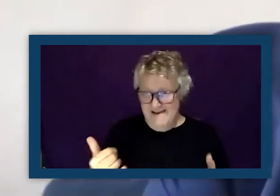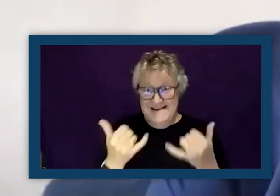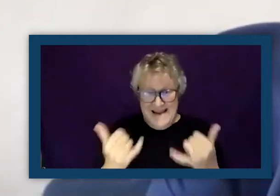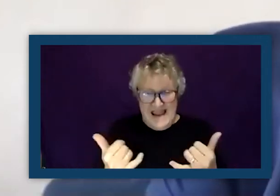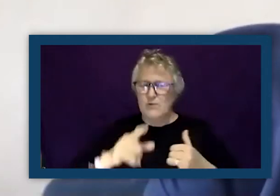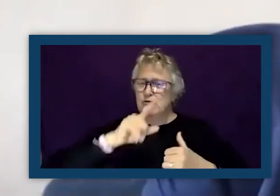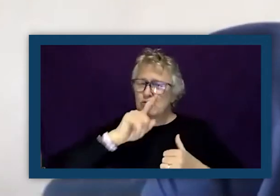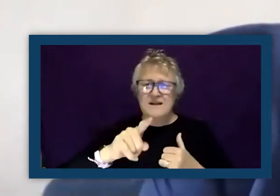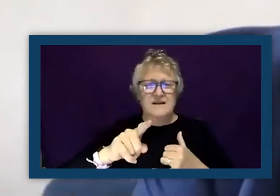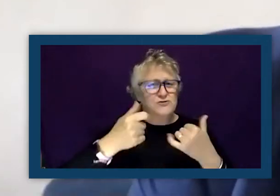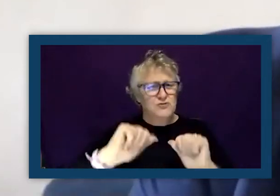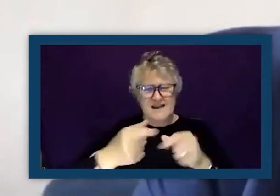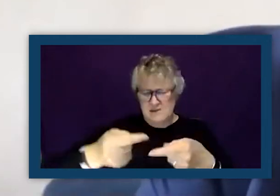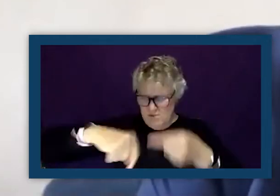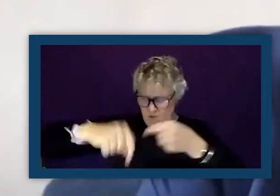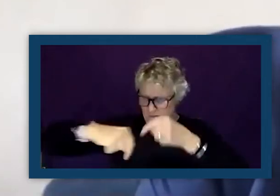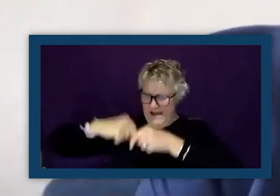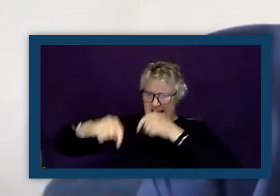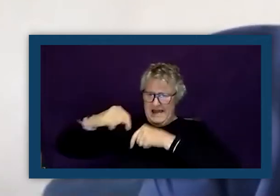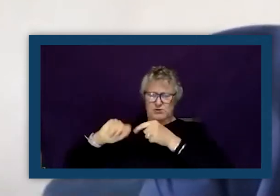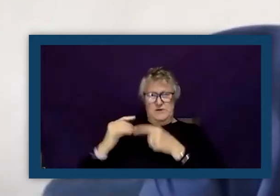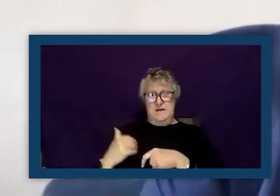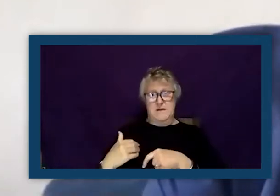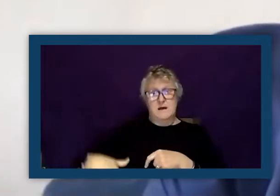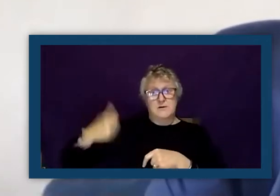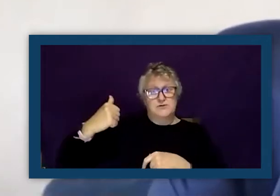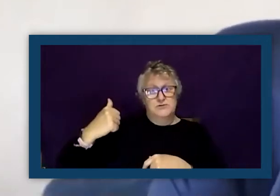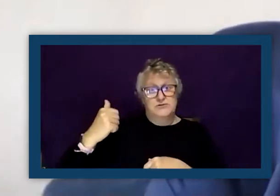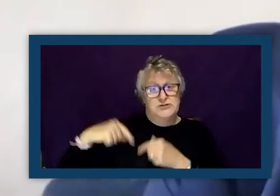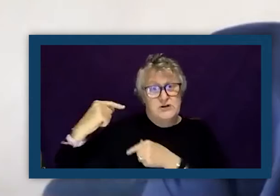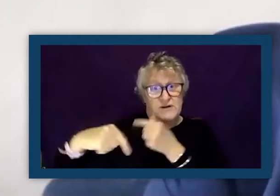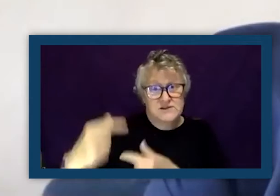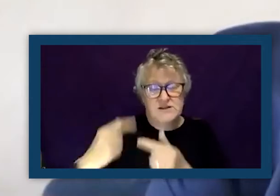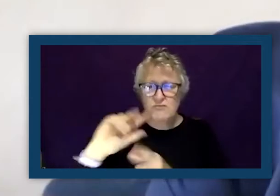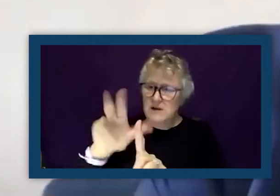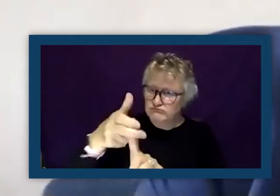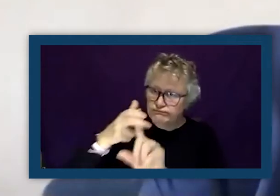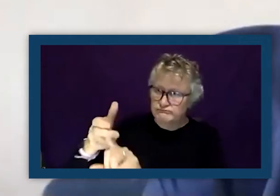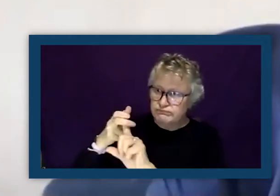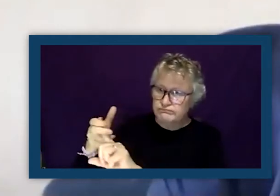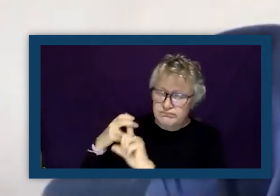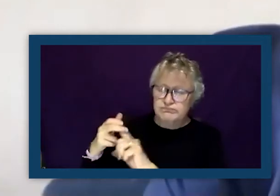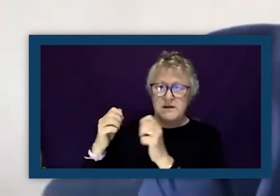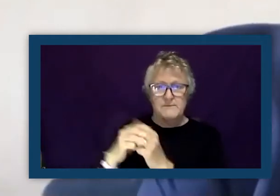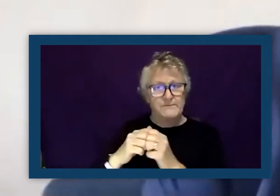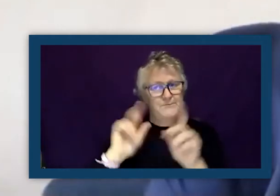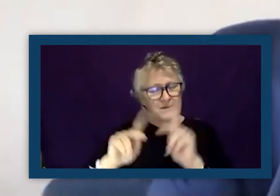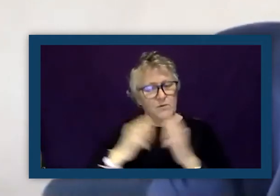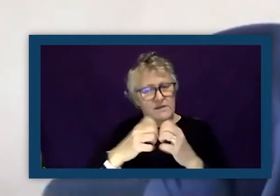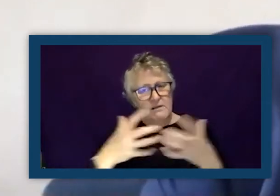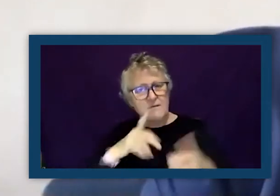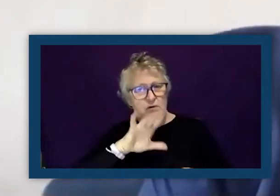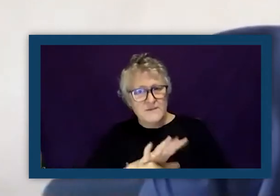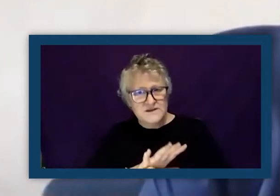go back into our younger generation and recruit people with a lot of promise. For example,